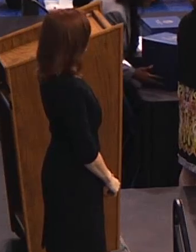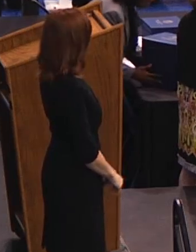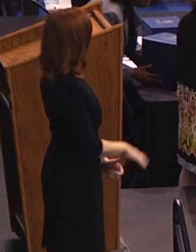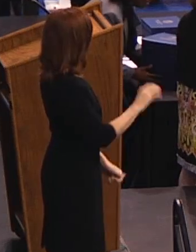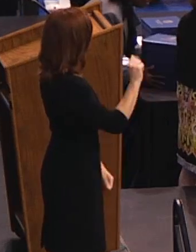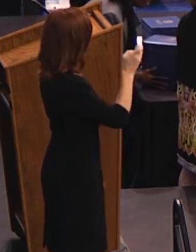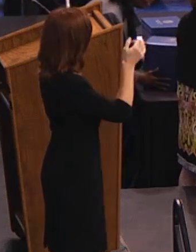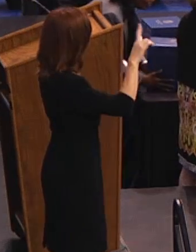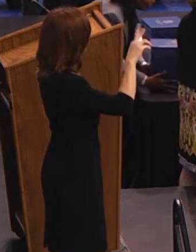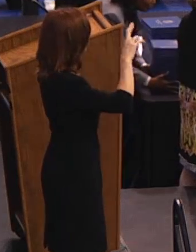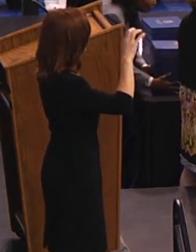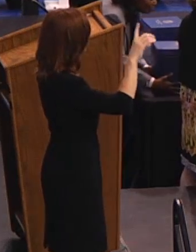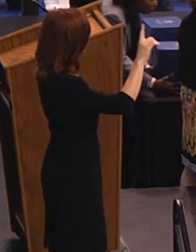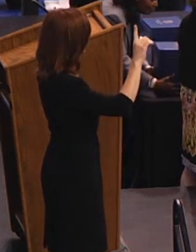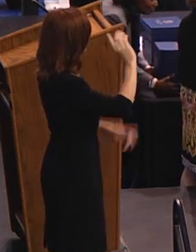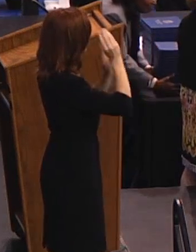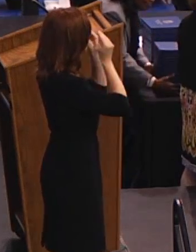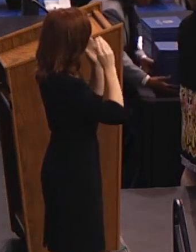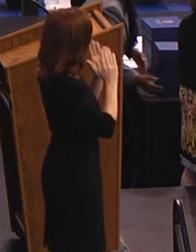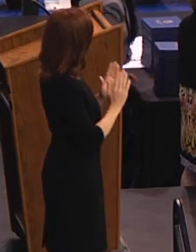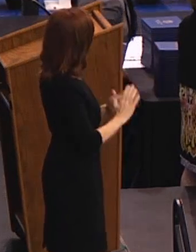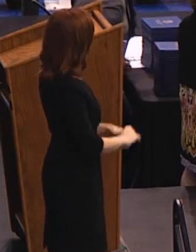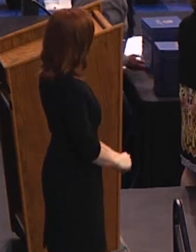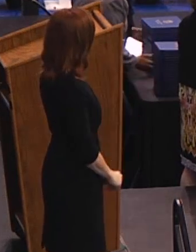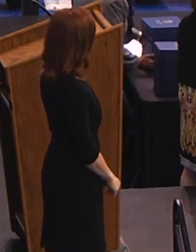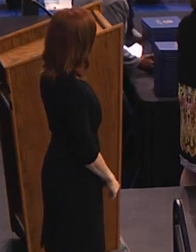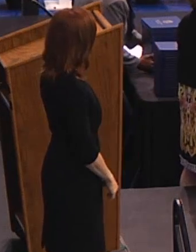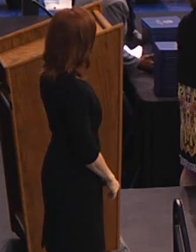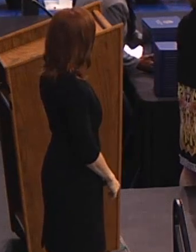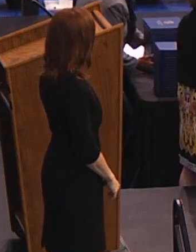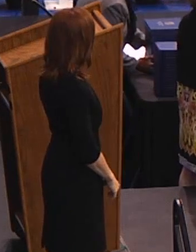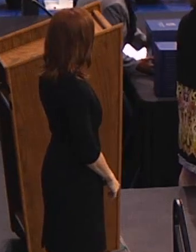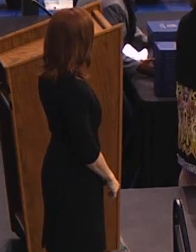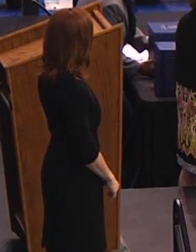Amber Nicole Reed, Cosmetology.